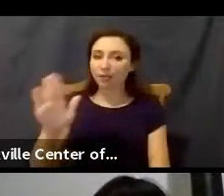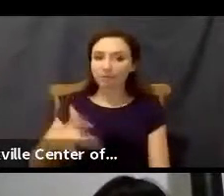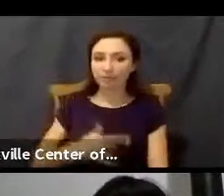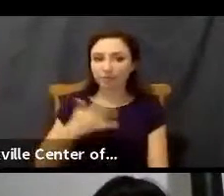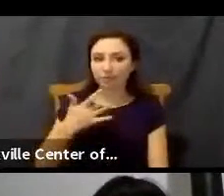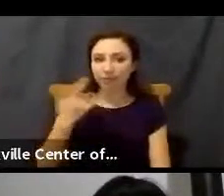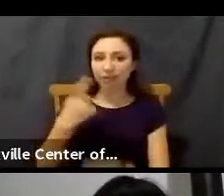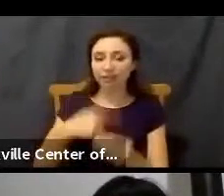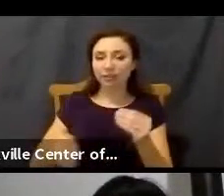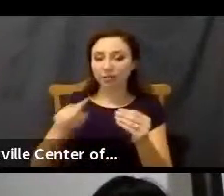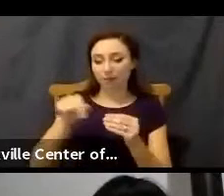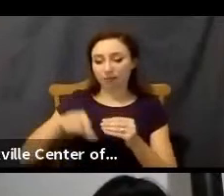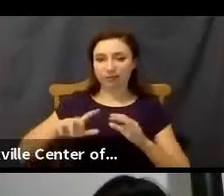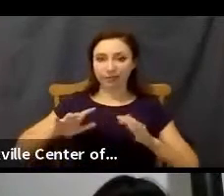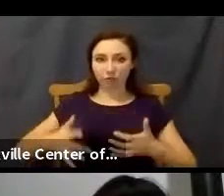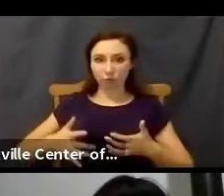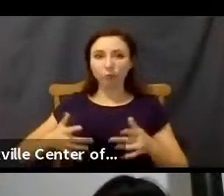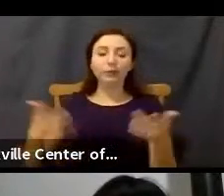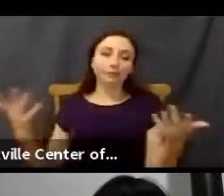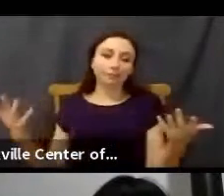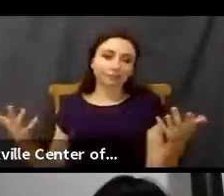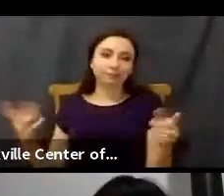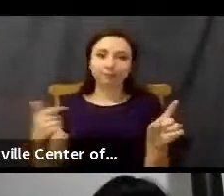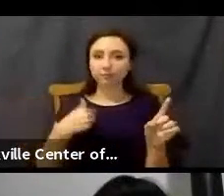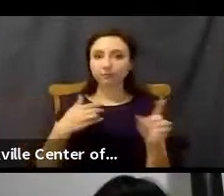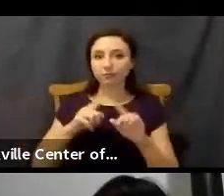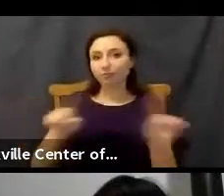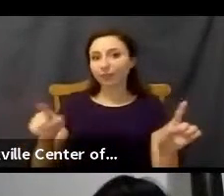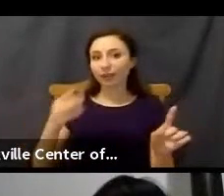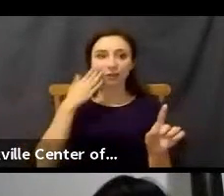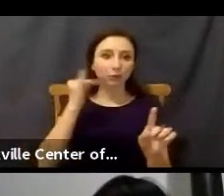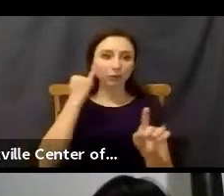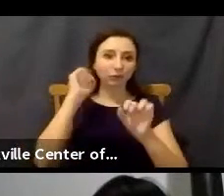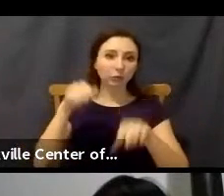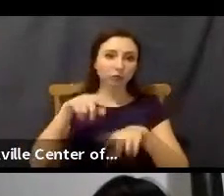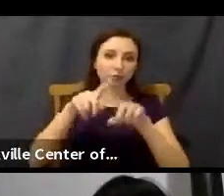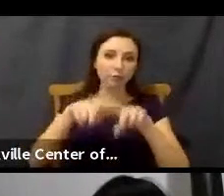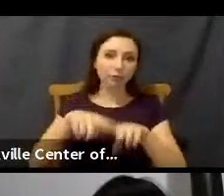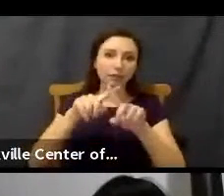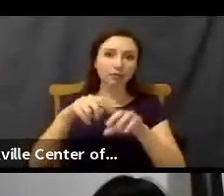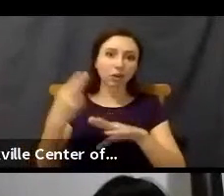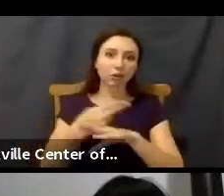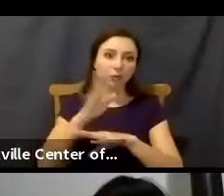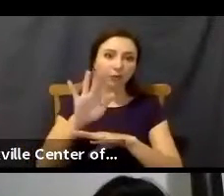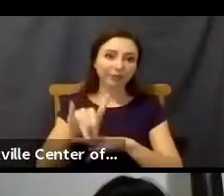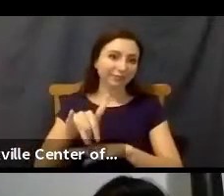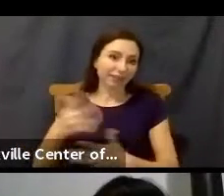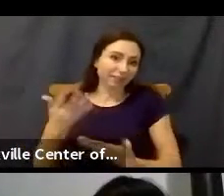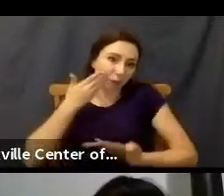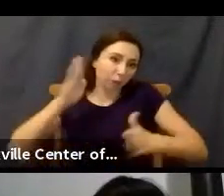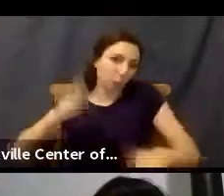this entity. But I'm not sure you can rely on using that yet.